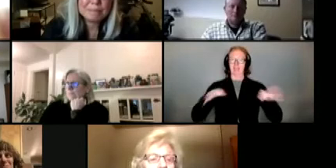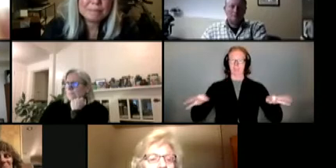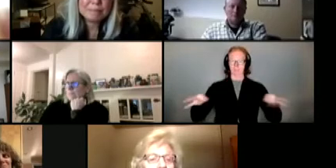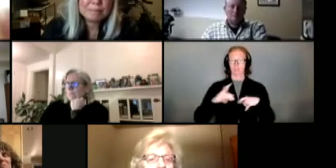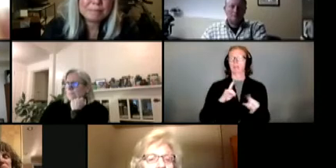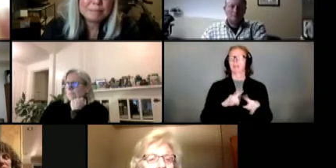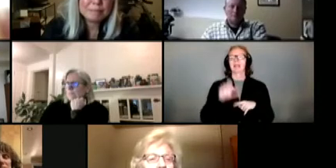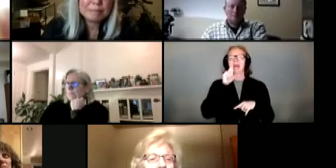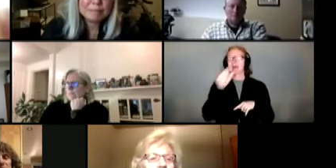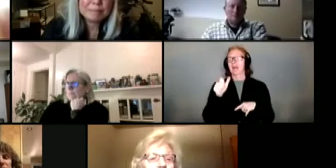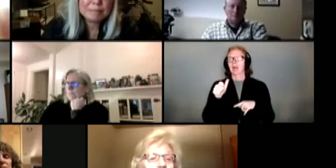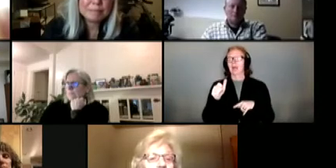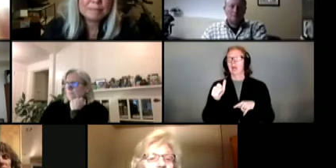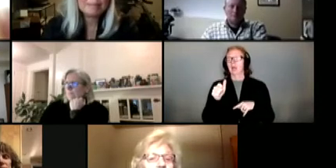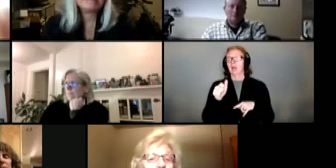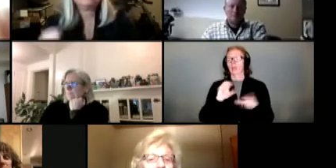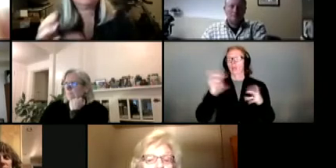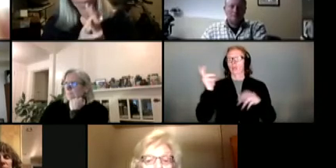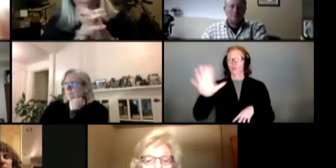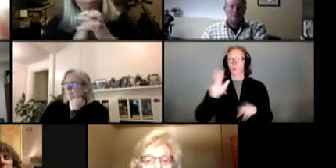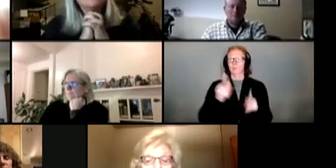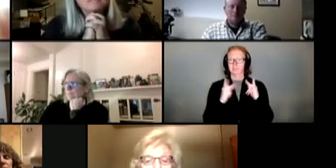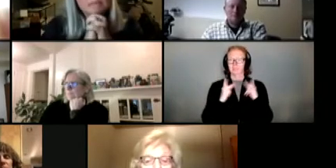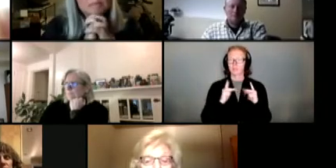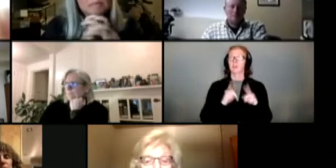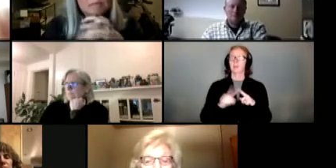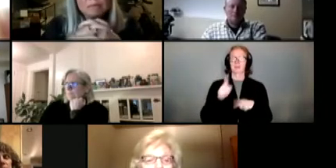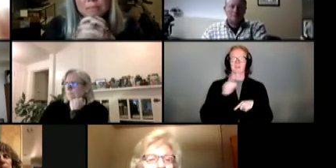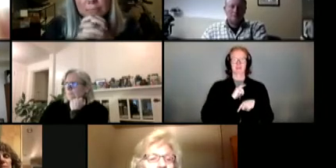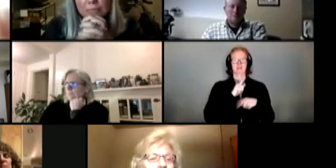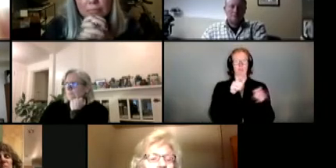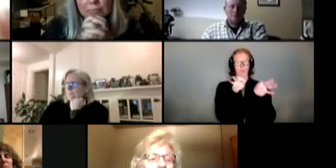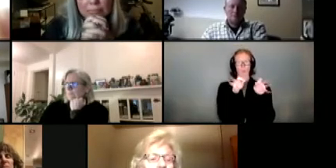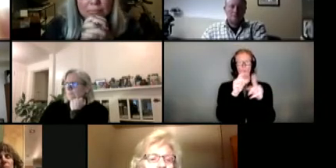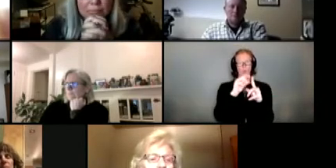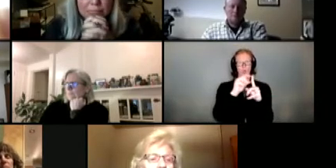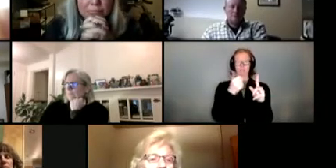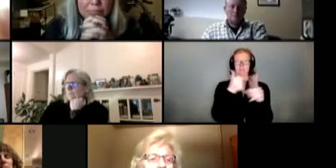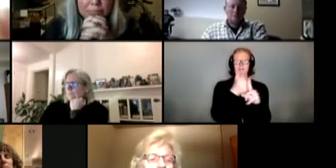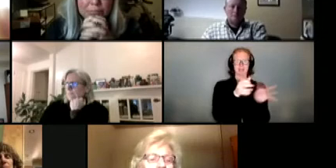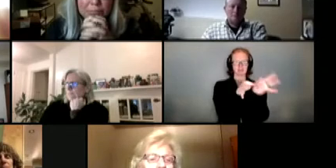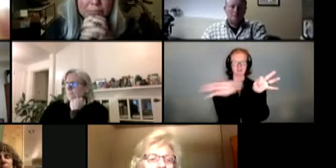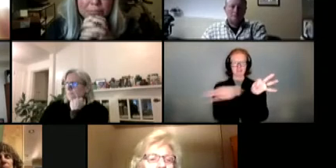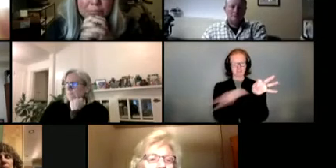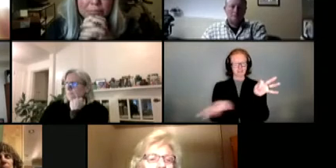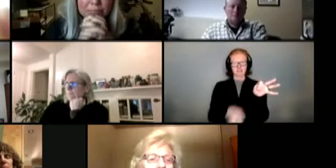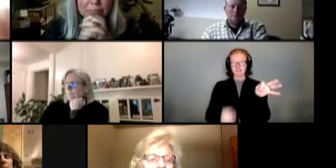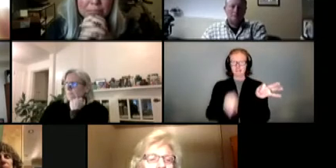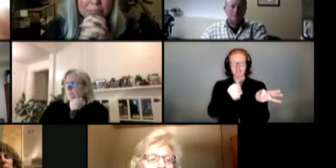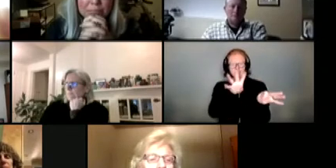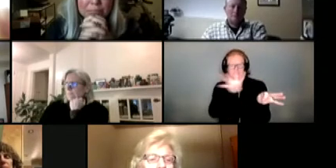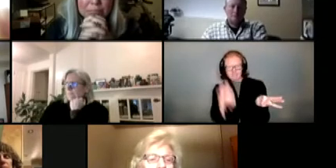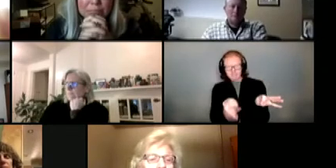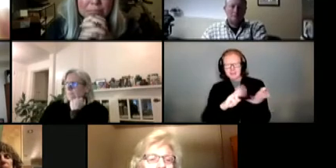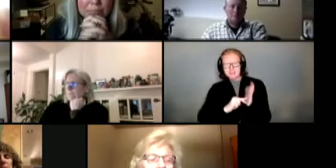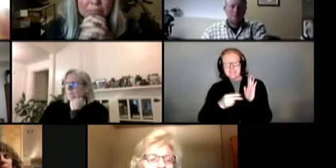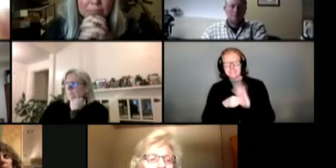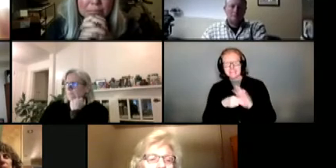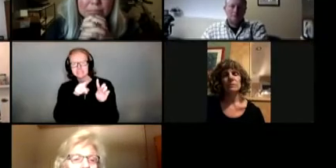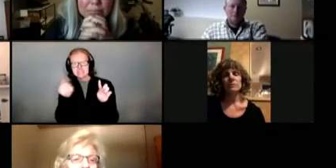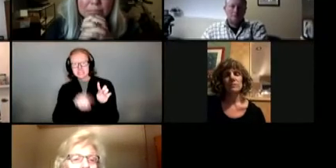I'm looking to demystify the language, because that is one of the key ways that people